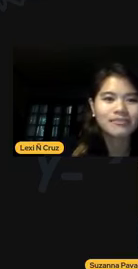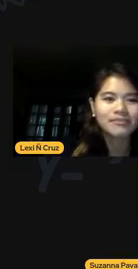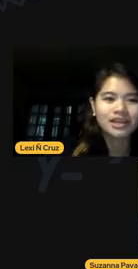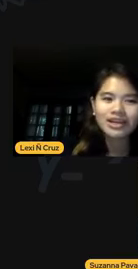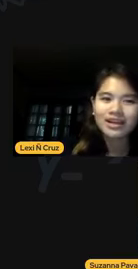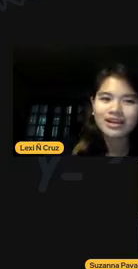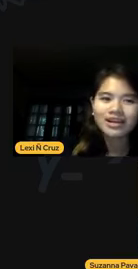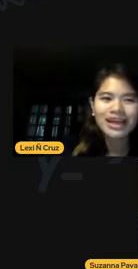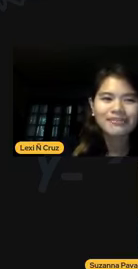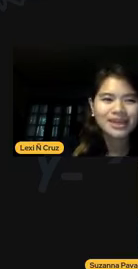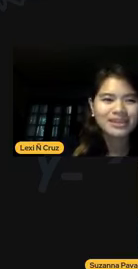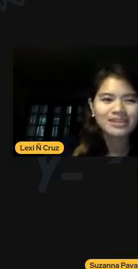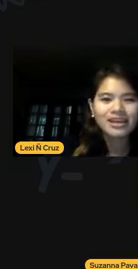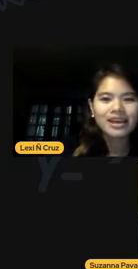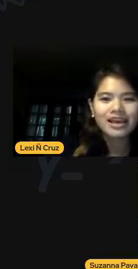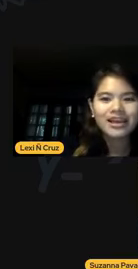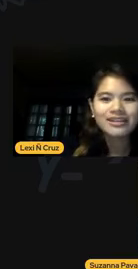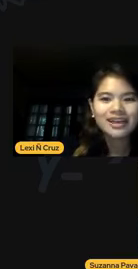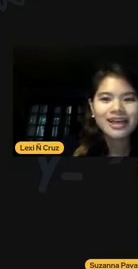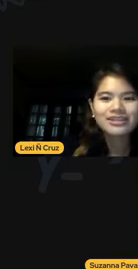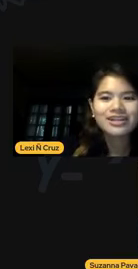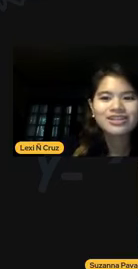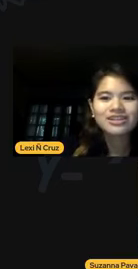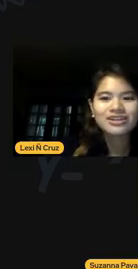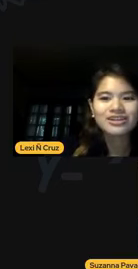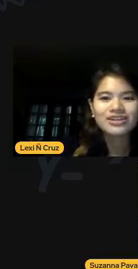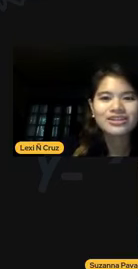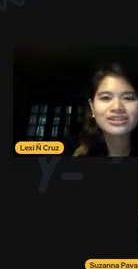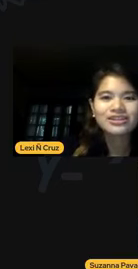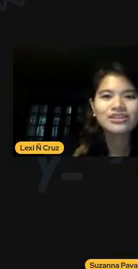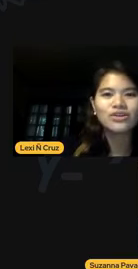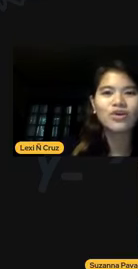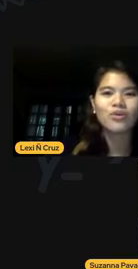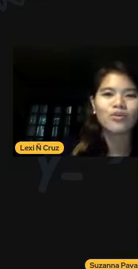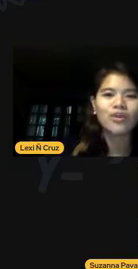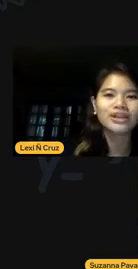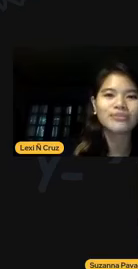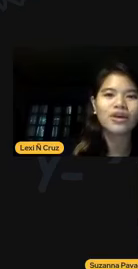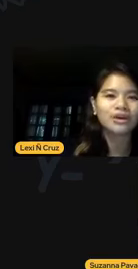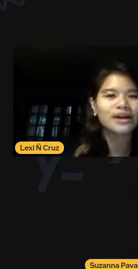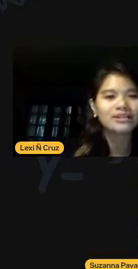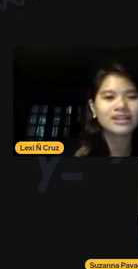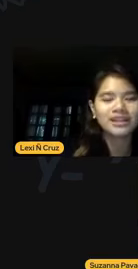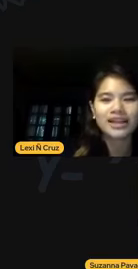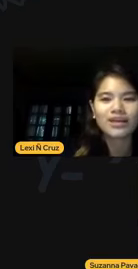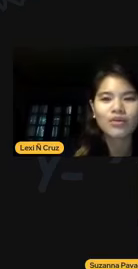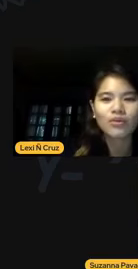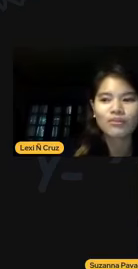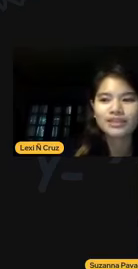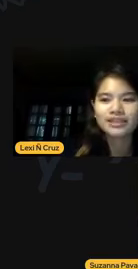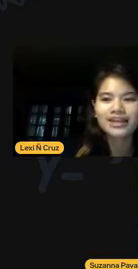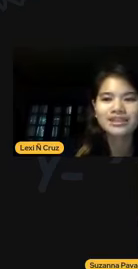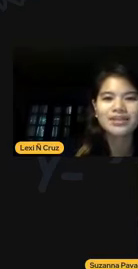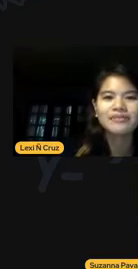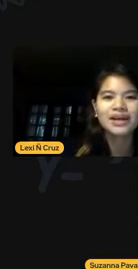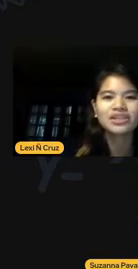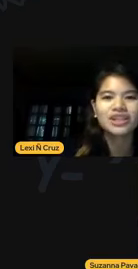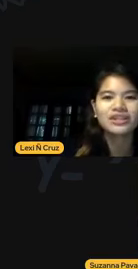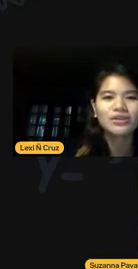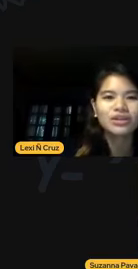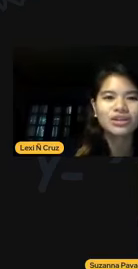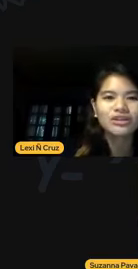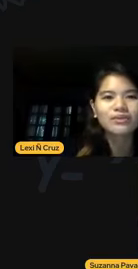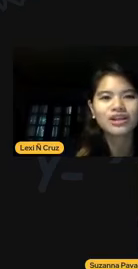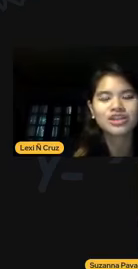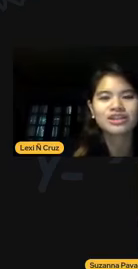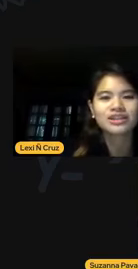Possibilities campaign. And I was actually curious to know what more about it. Like, besides the